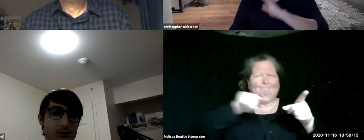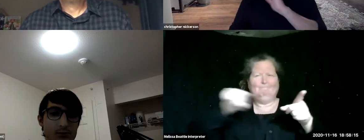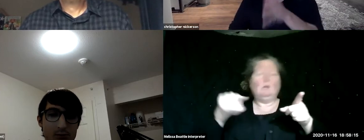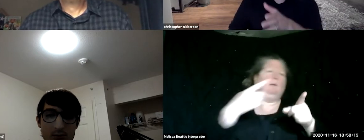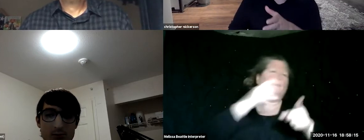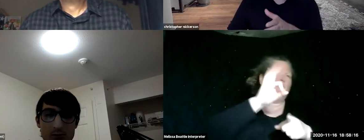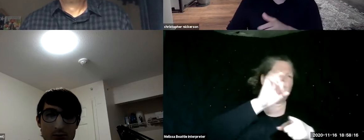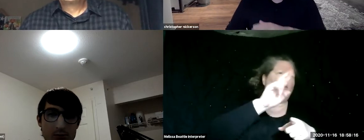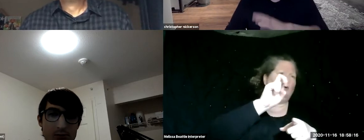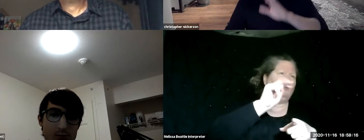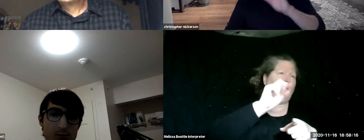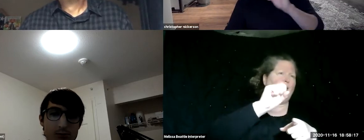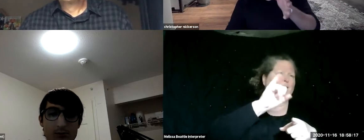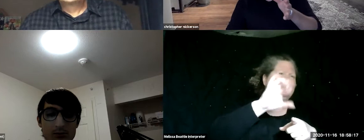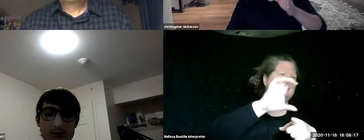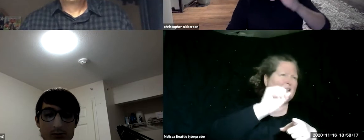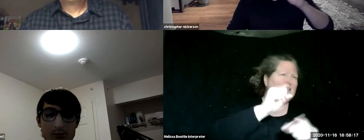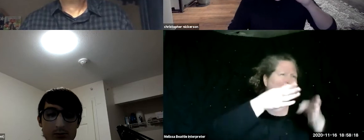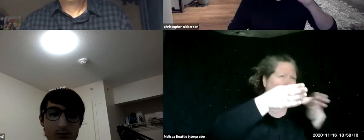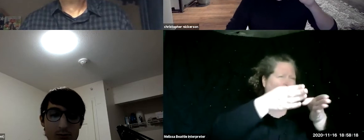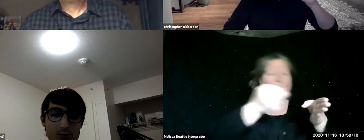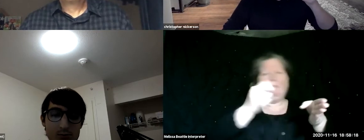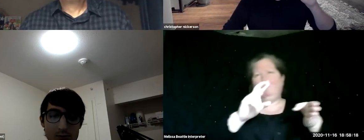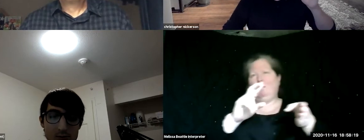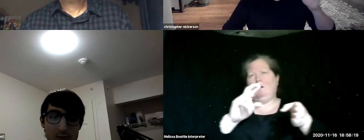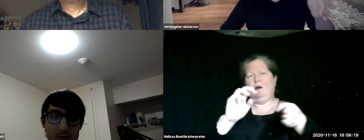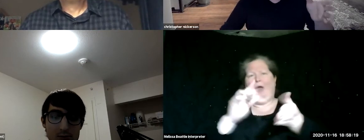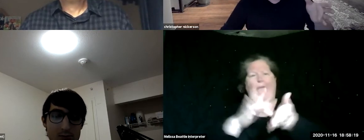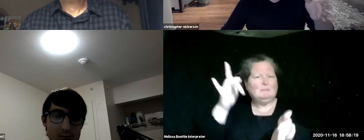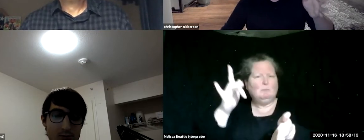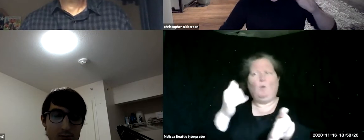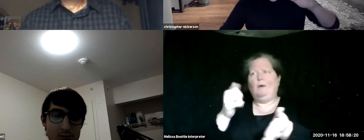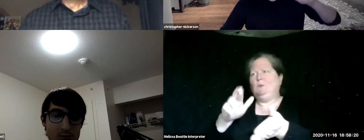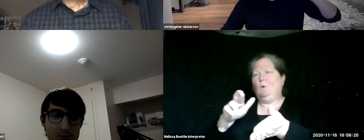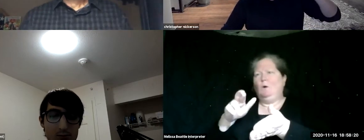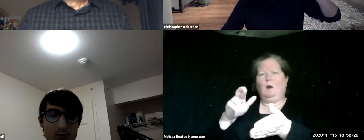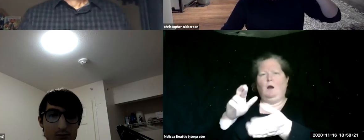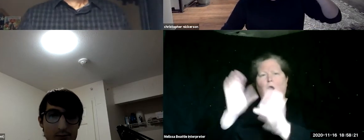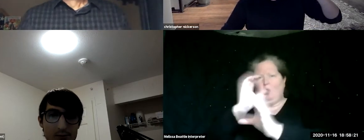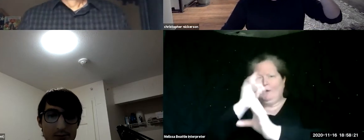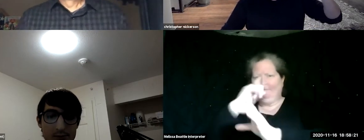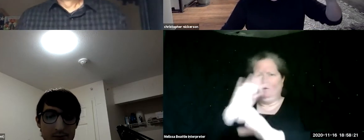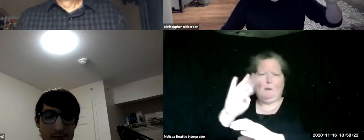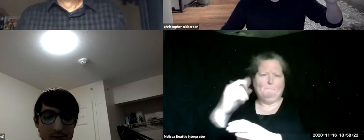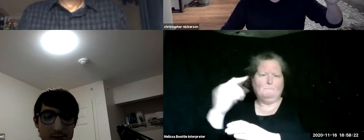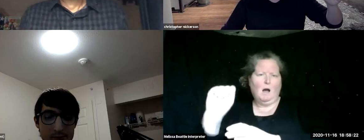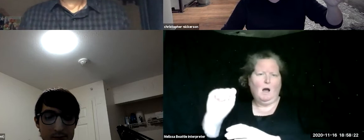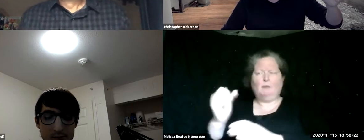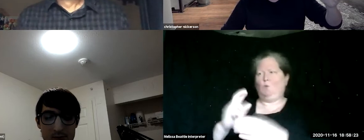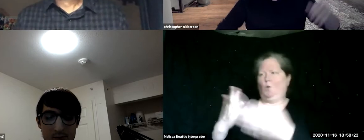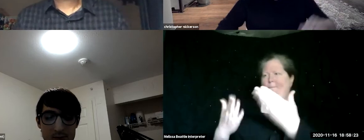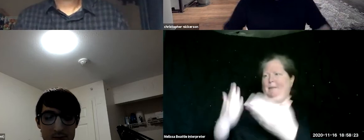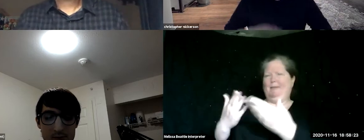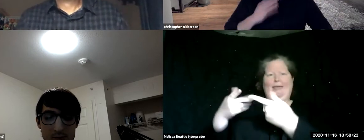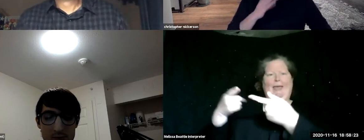path, or you're going to go down the exploit dev path, or finding bugs, or doing administrative tasks, or being able to, you know, collate large amounts of